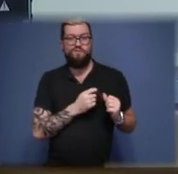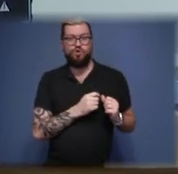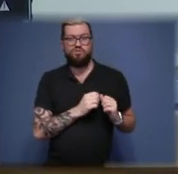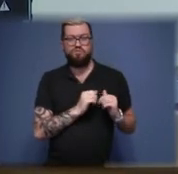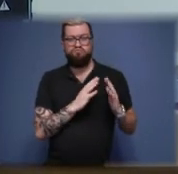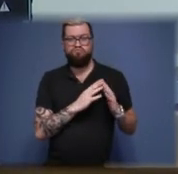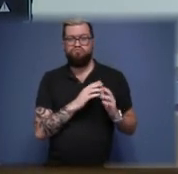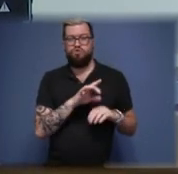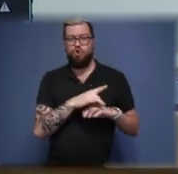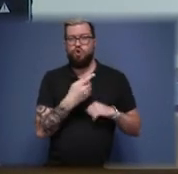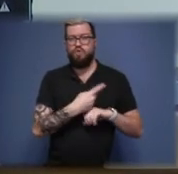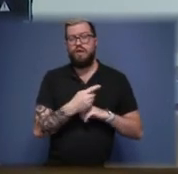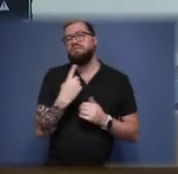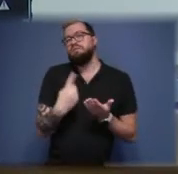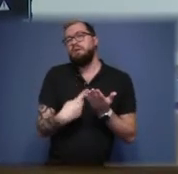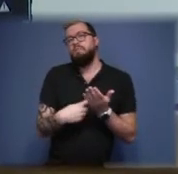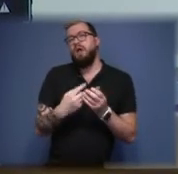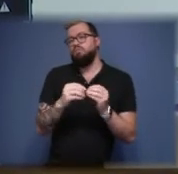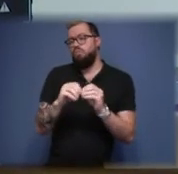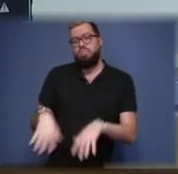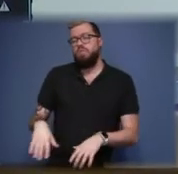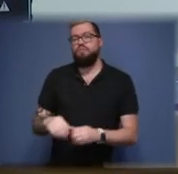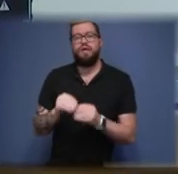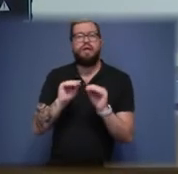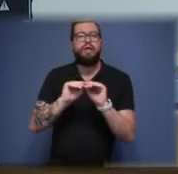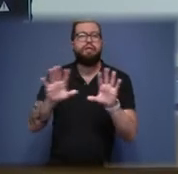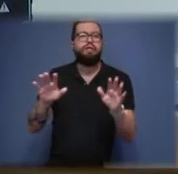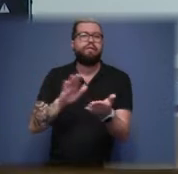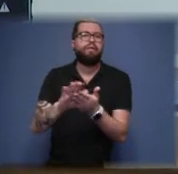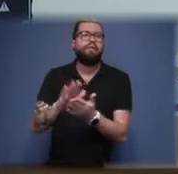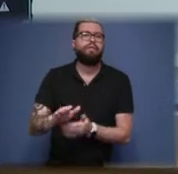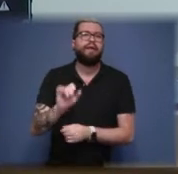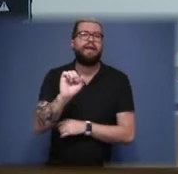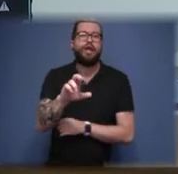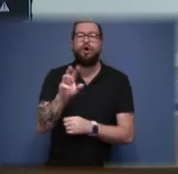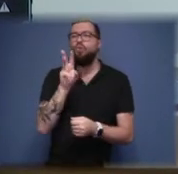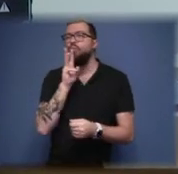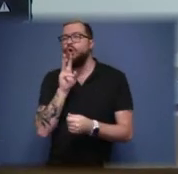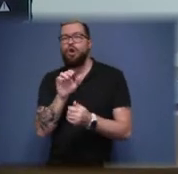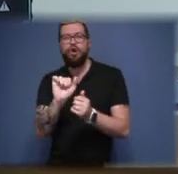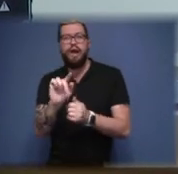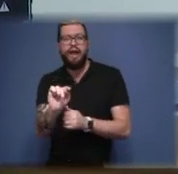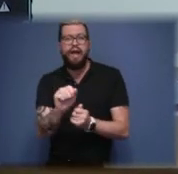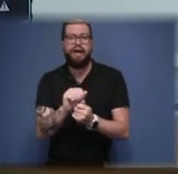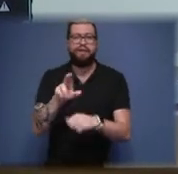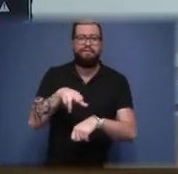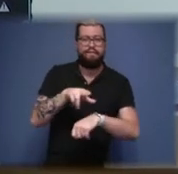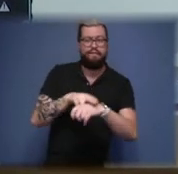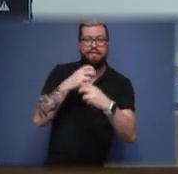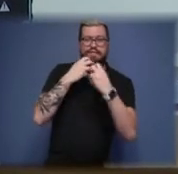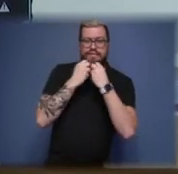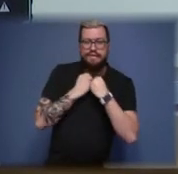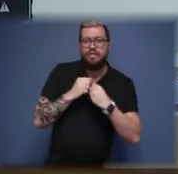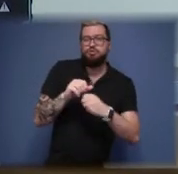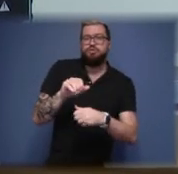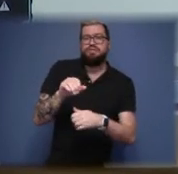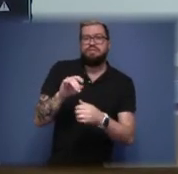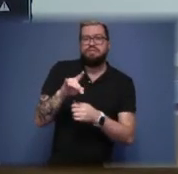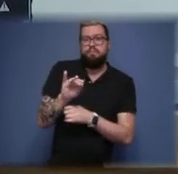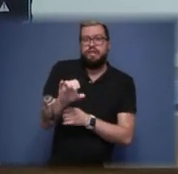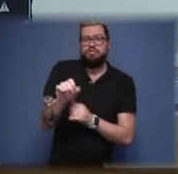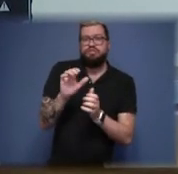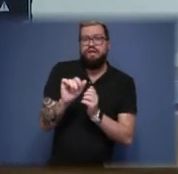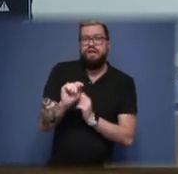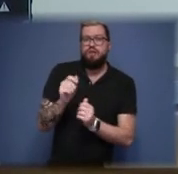lost. The Clean Air Act, Clean Water Act, Nature Species Act, all laws passed more than 50 years ago, have had